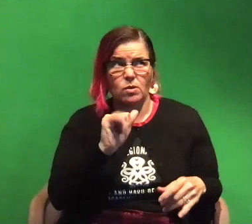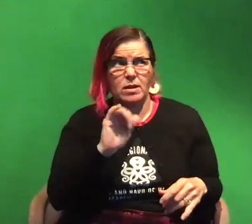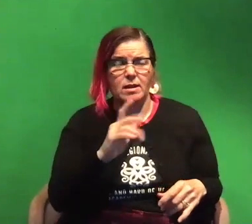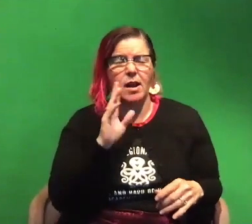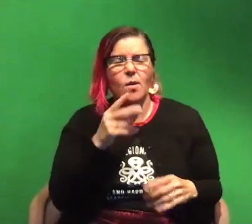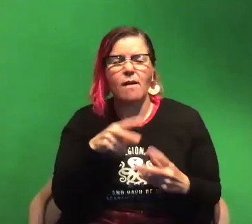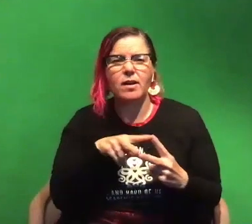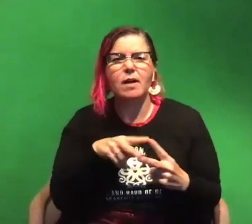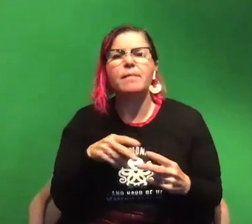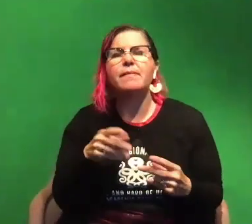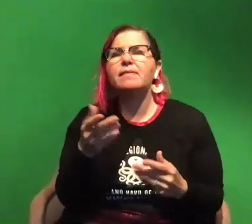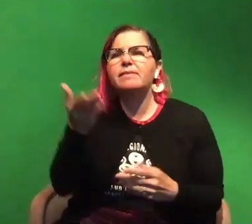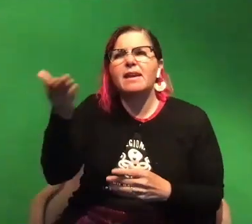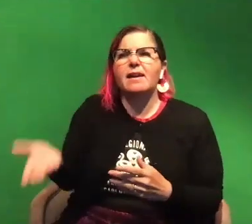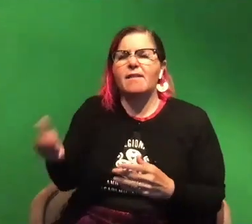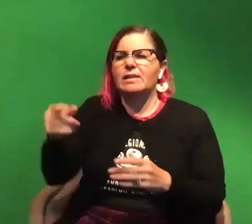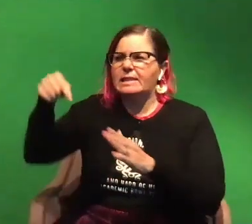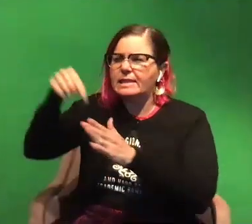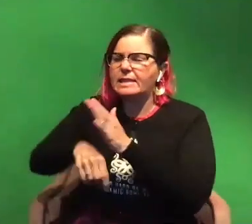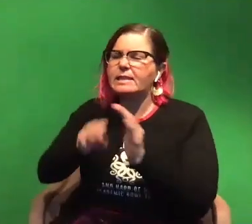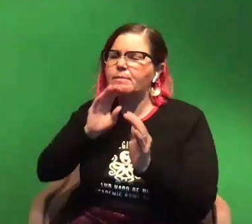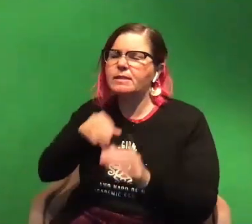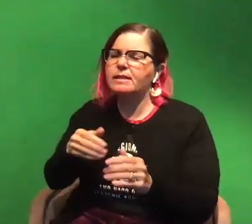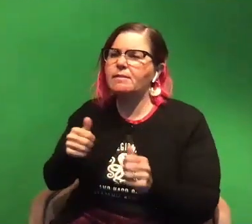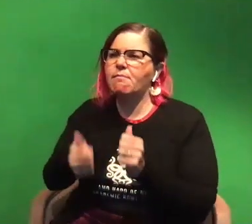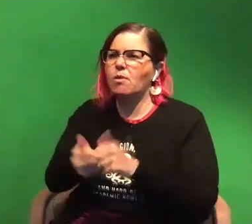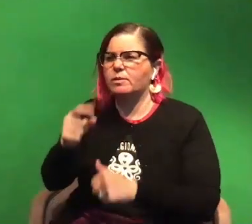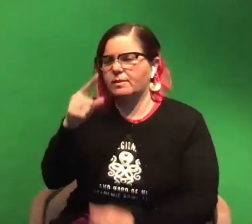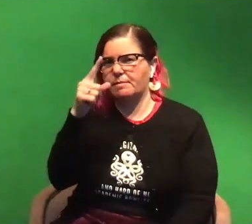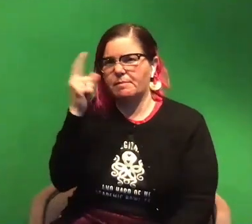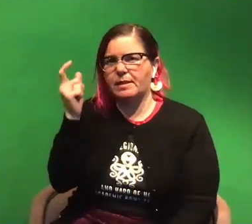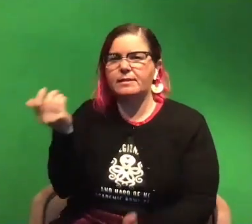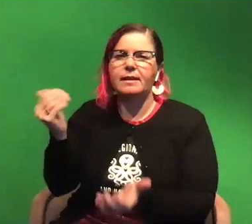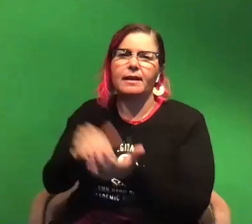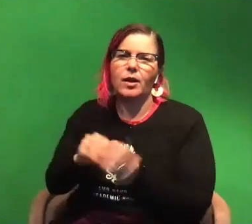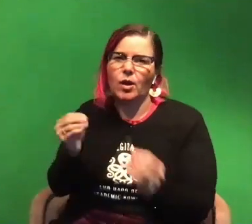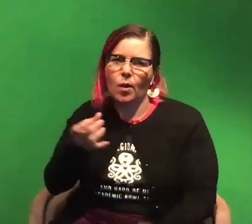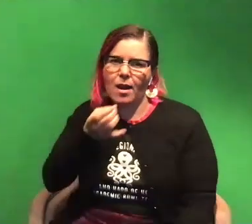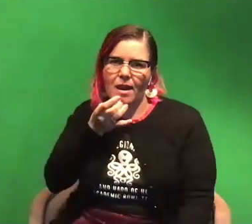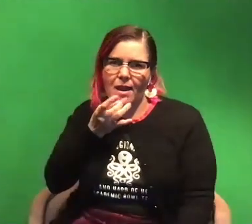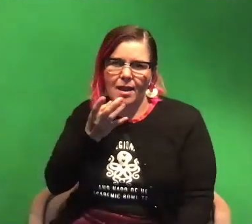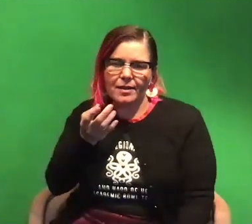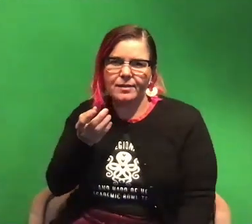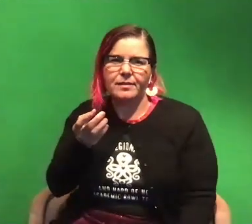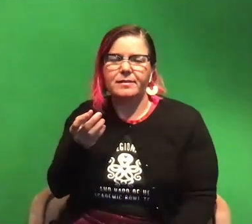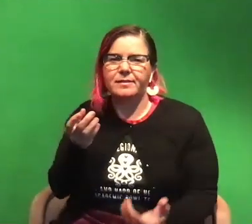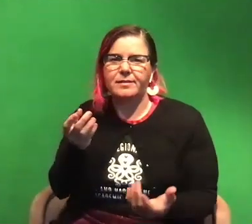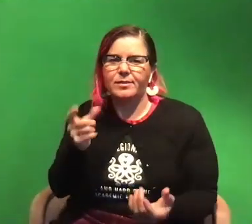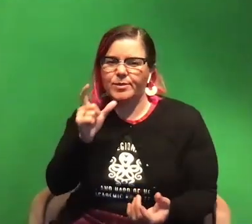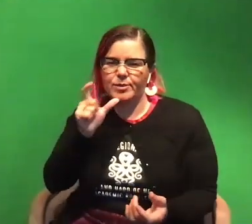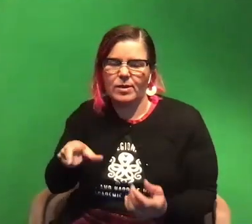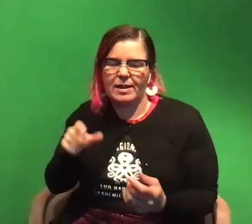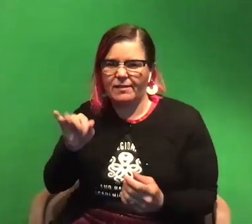They exist, and they're in the deep sea, and that's mostly, we think, because, again, there's no light, so you don't, there's not as much of a need for